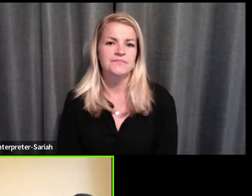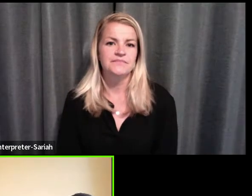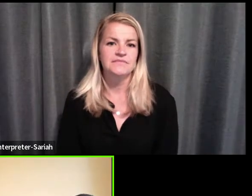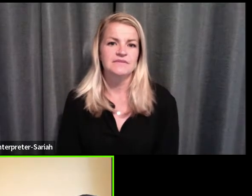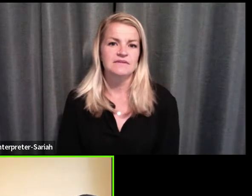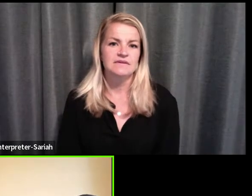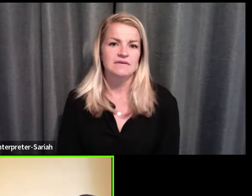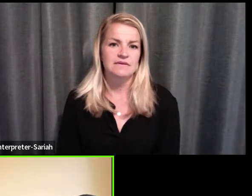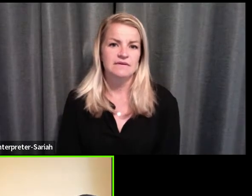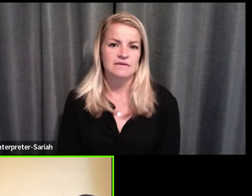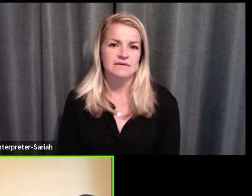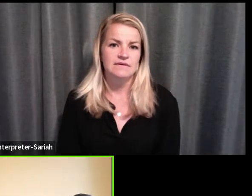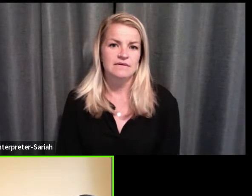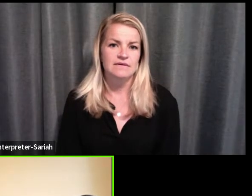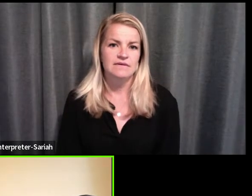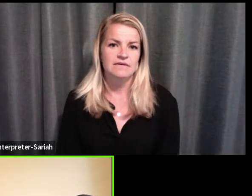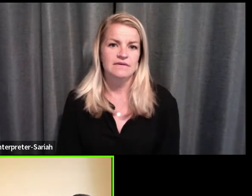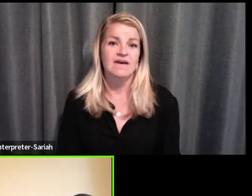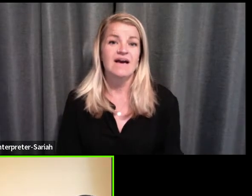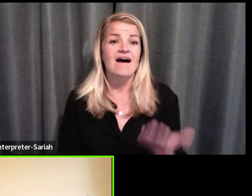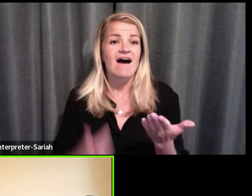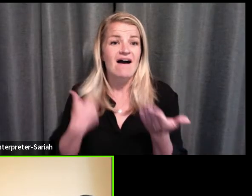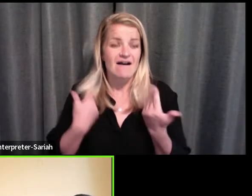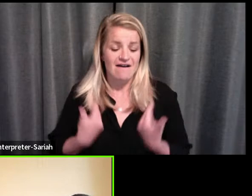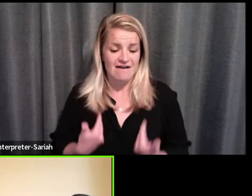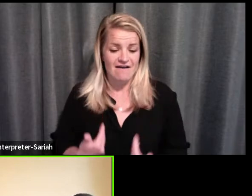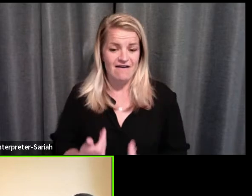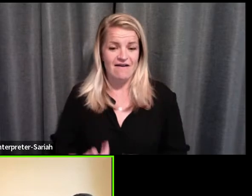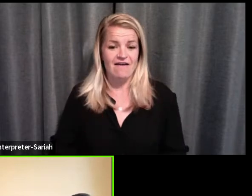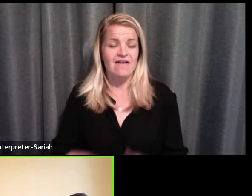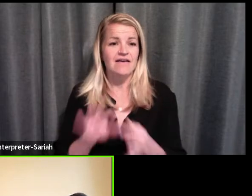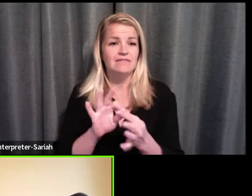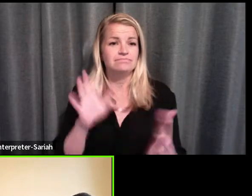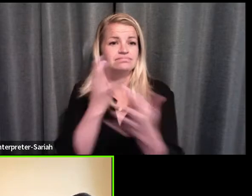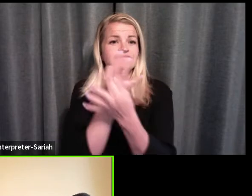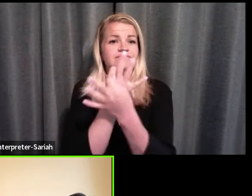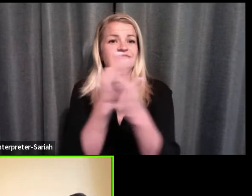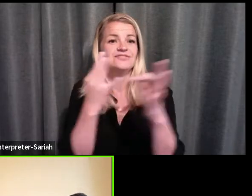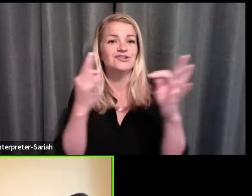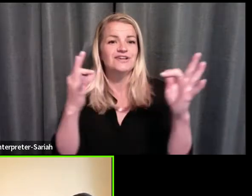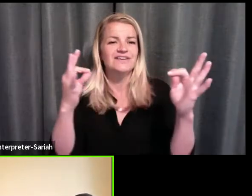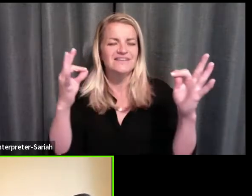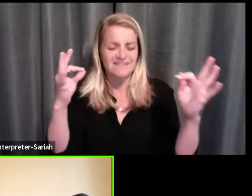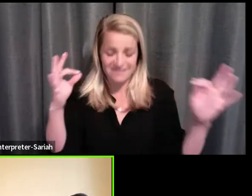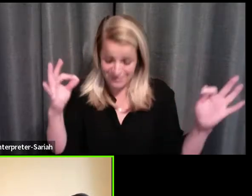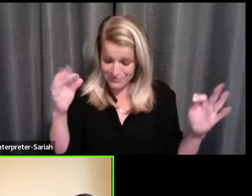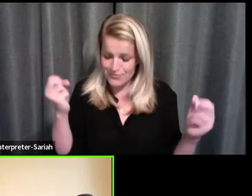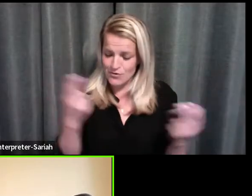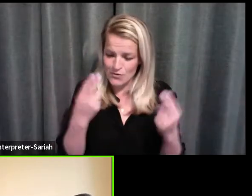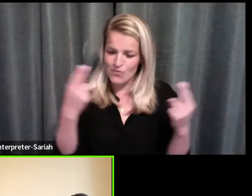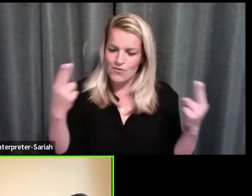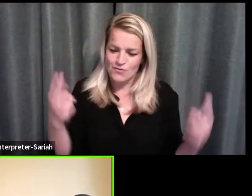I am free, oh yes,